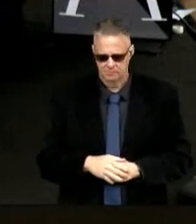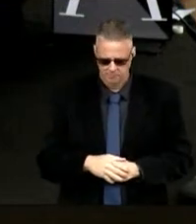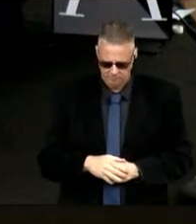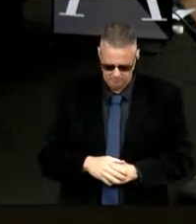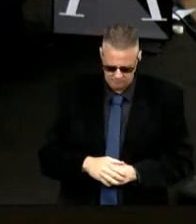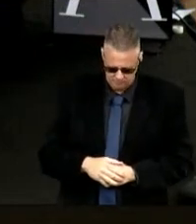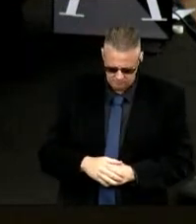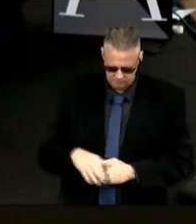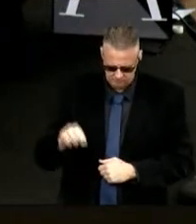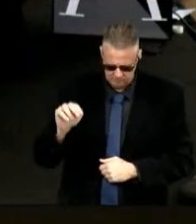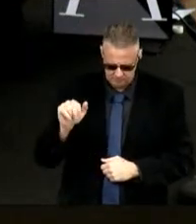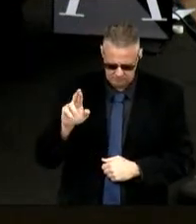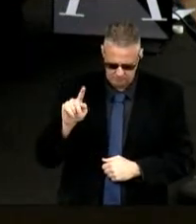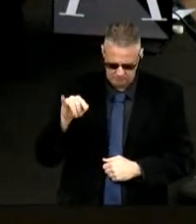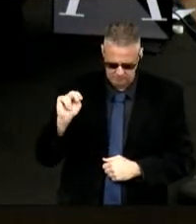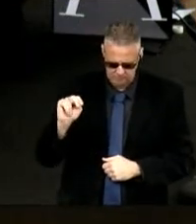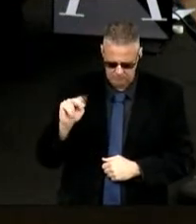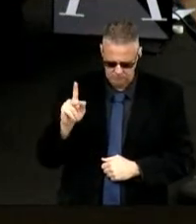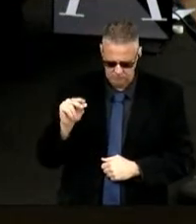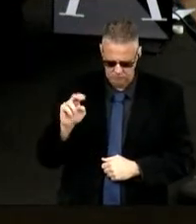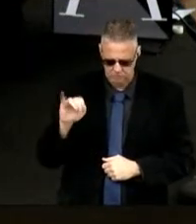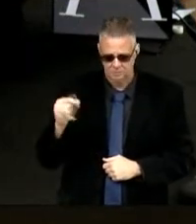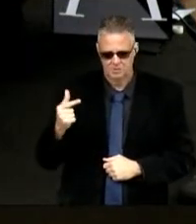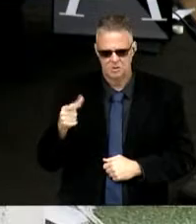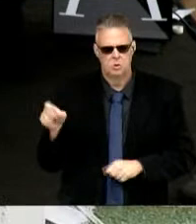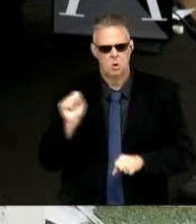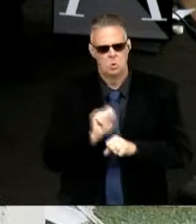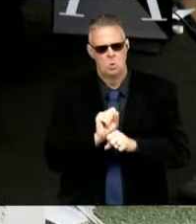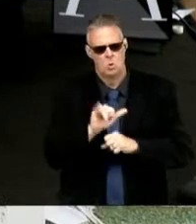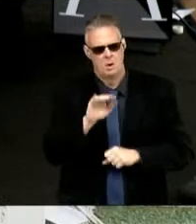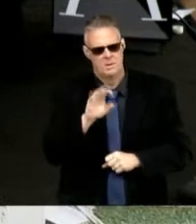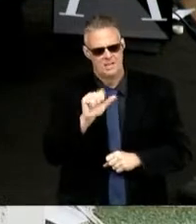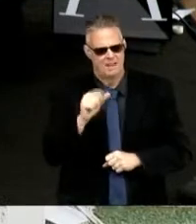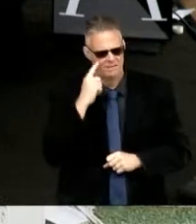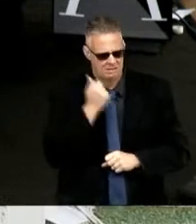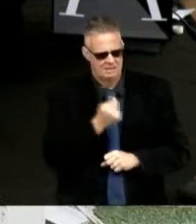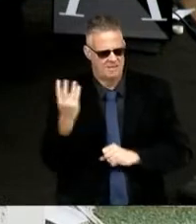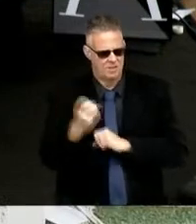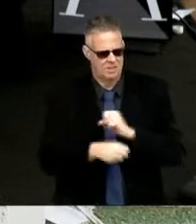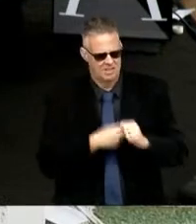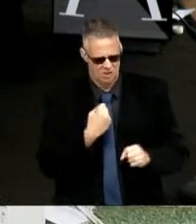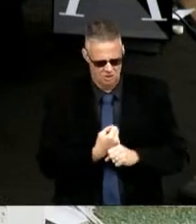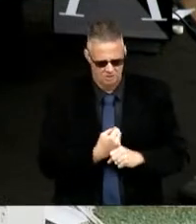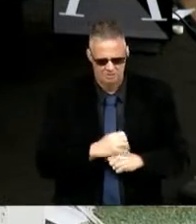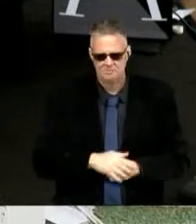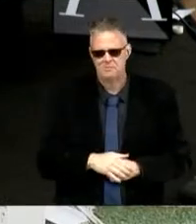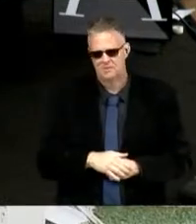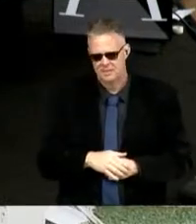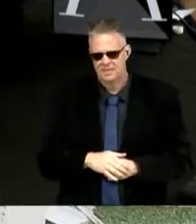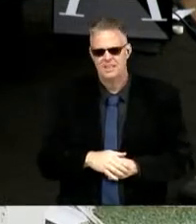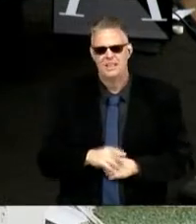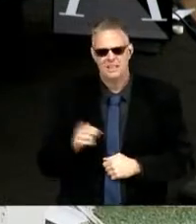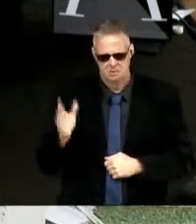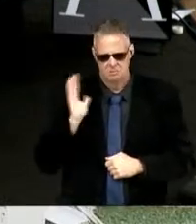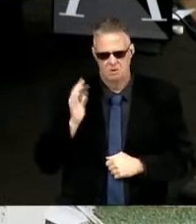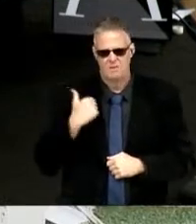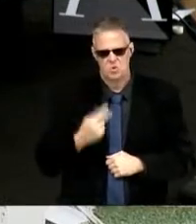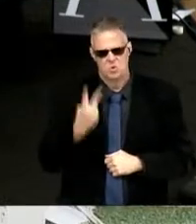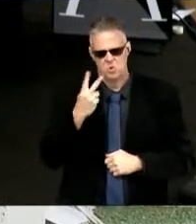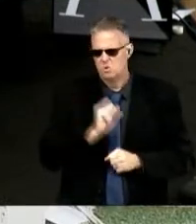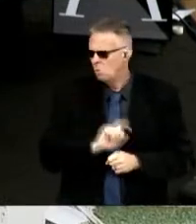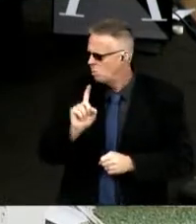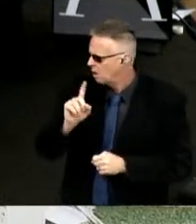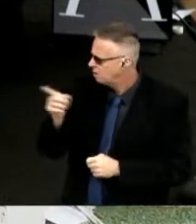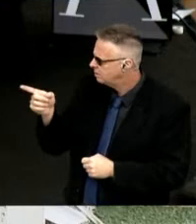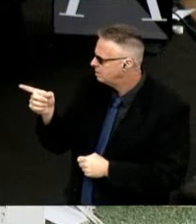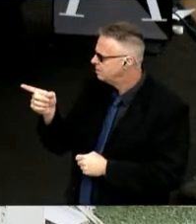Next is Martin Koenig. Martin's been employed at the YMCA for several years, and at one time he had two jobs. Where are you,